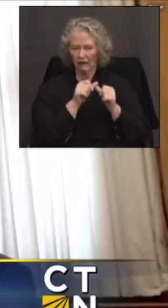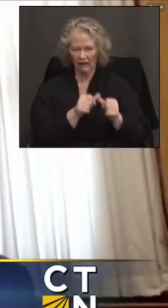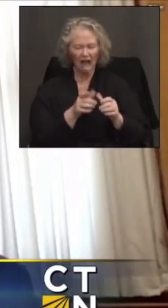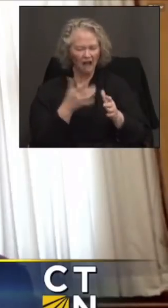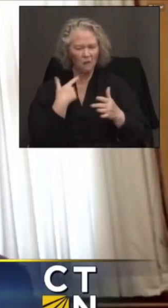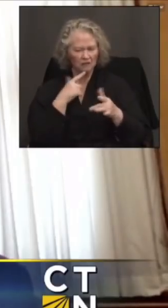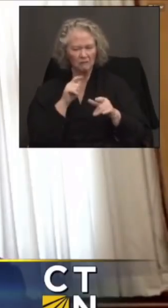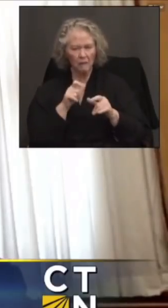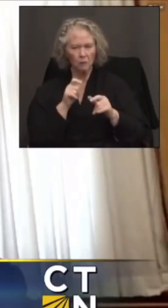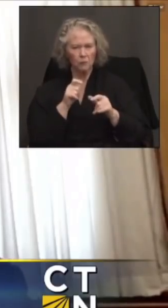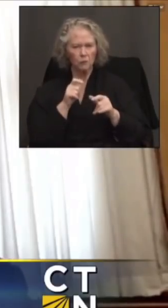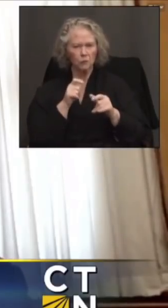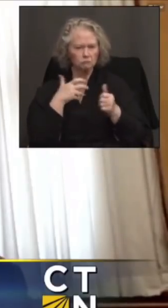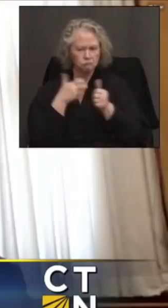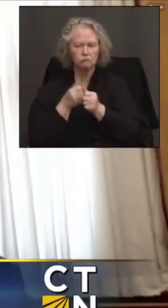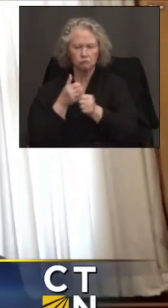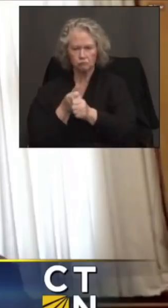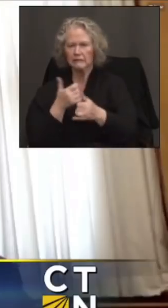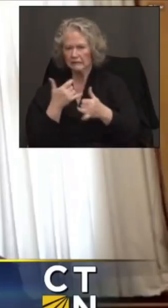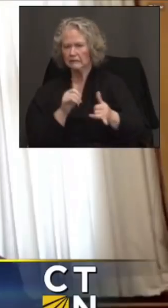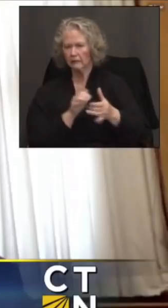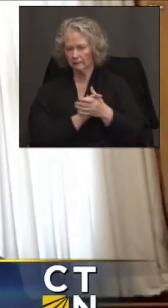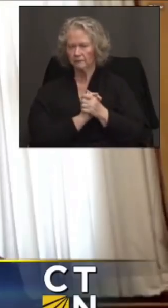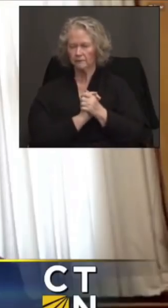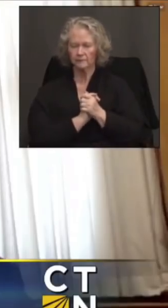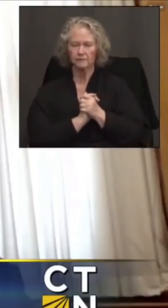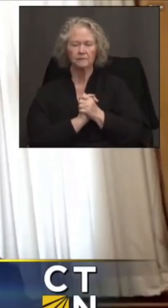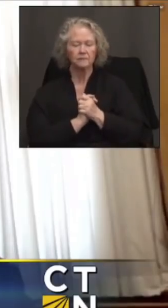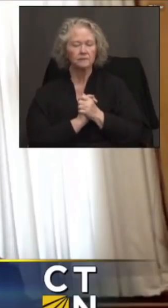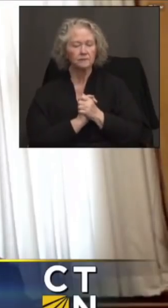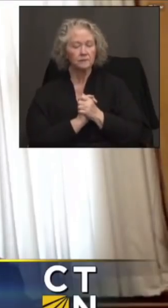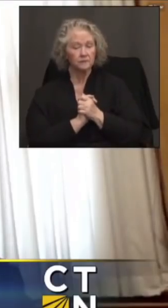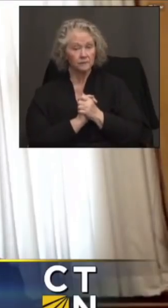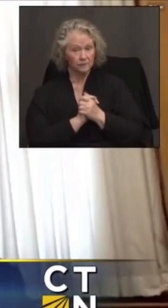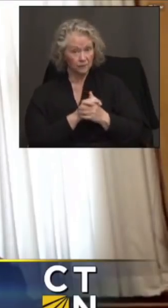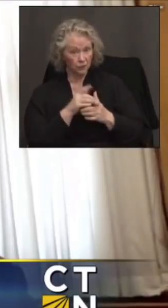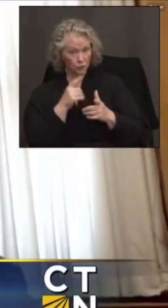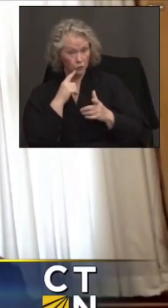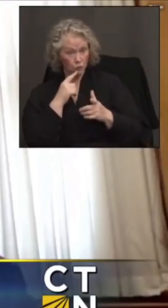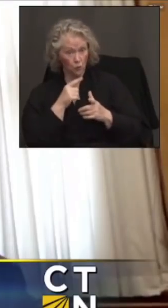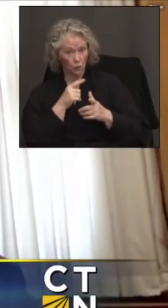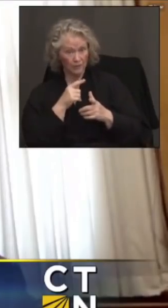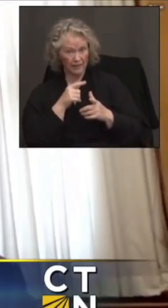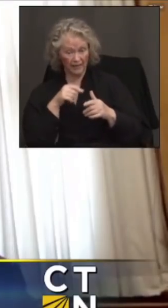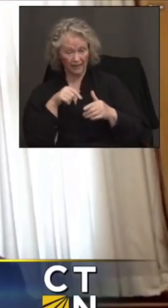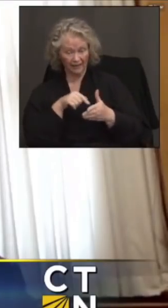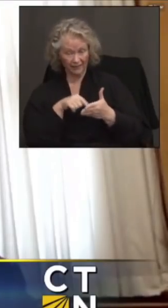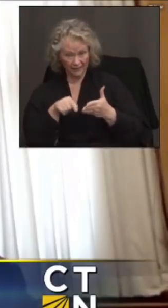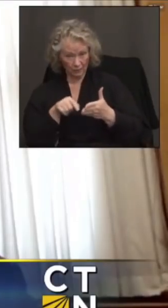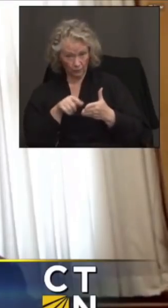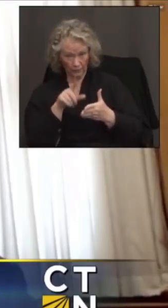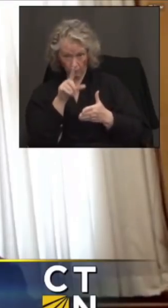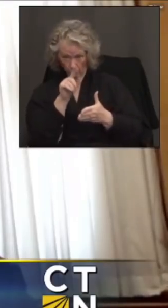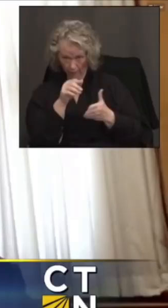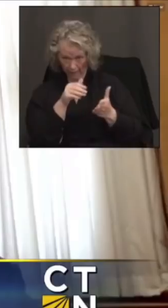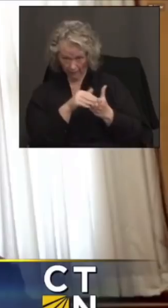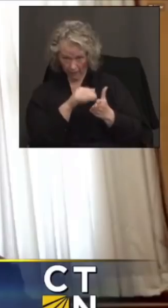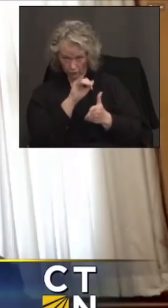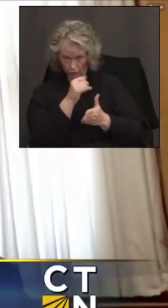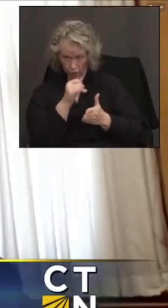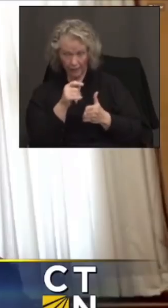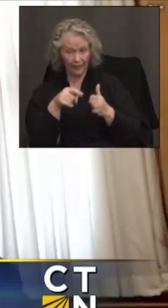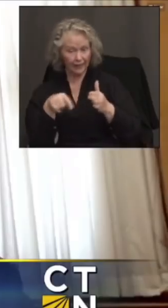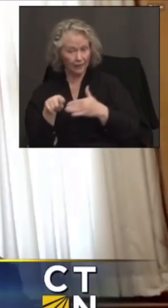track with our prior estimates. Is it 20,000 this week and 6,000 next week? I just want to double check the numbers the governor